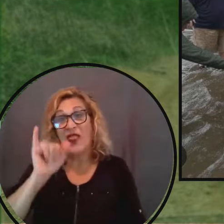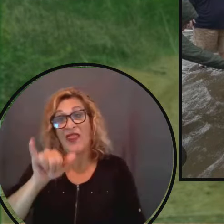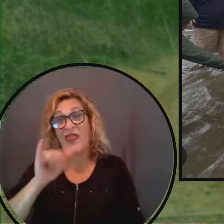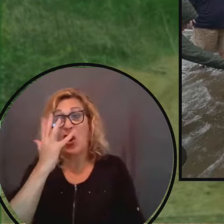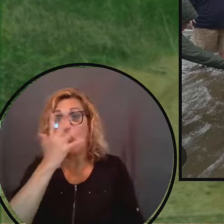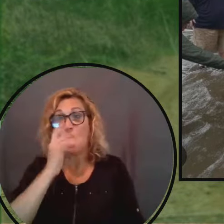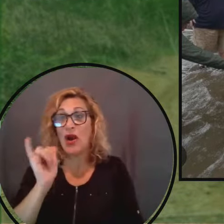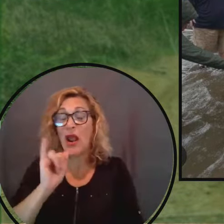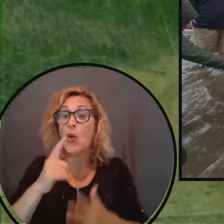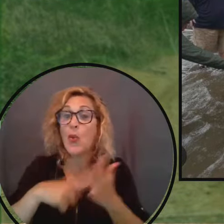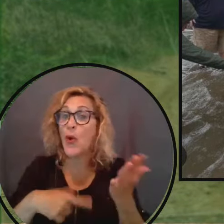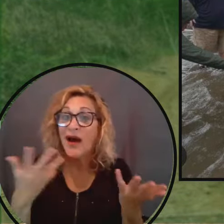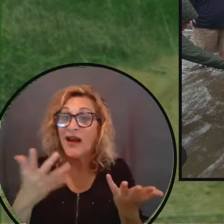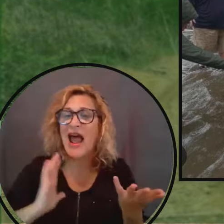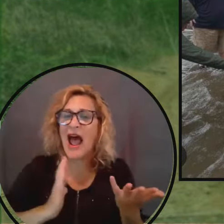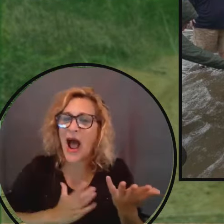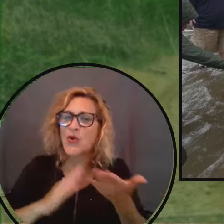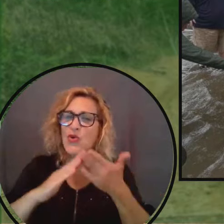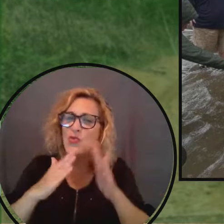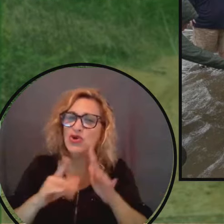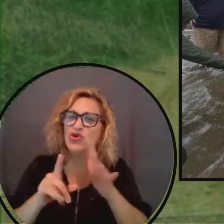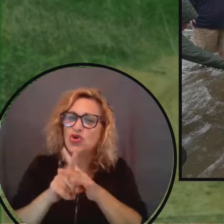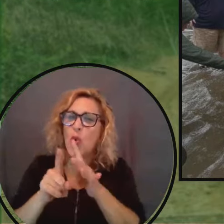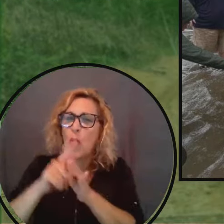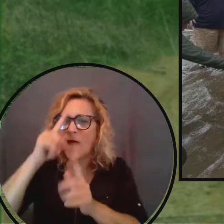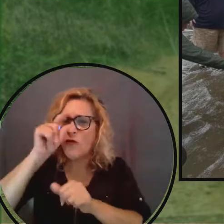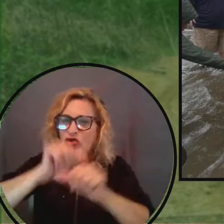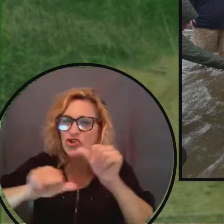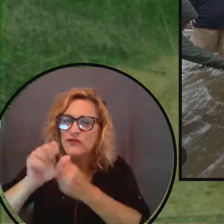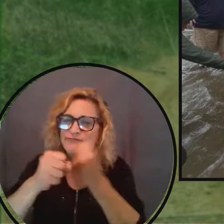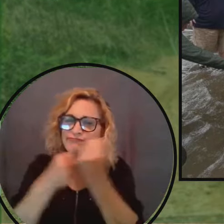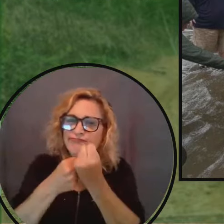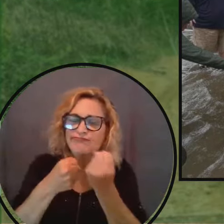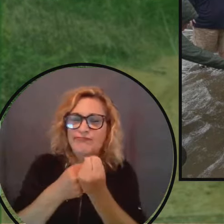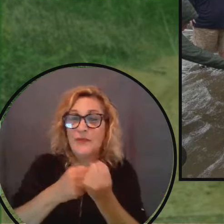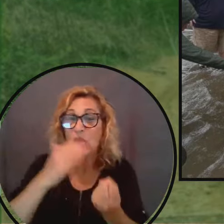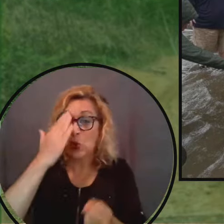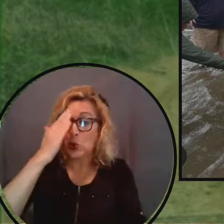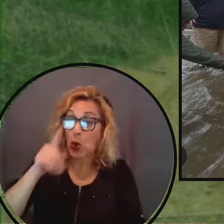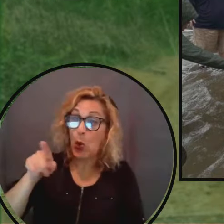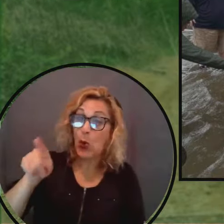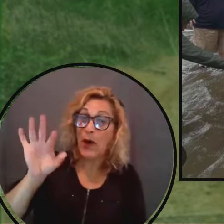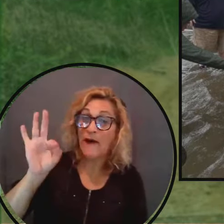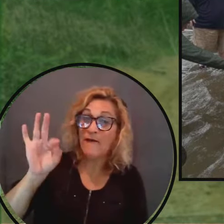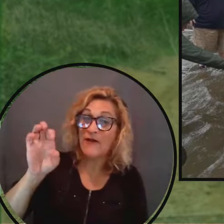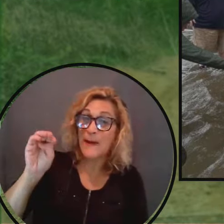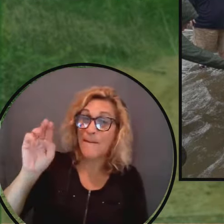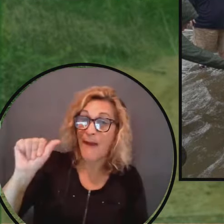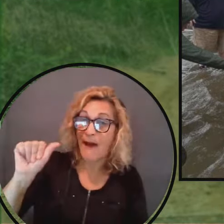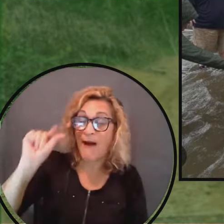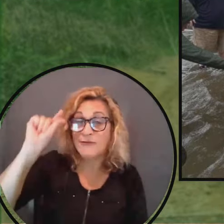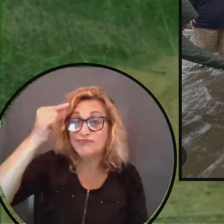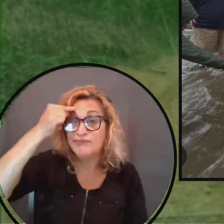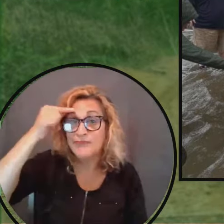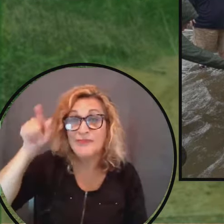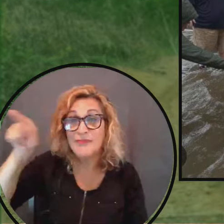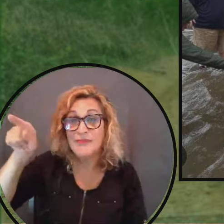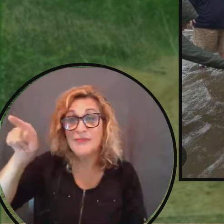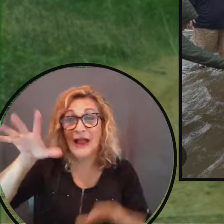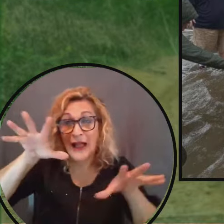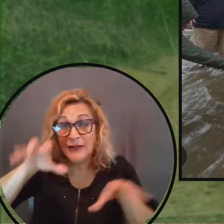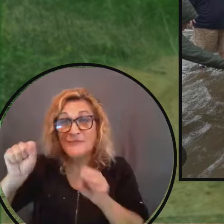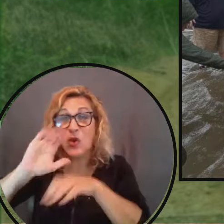save each other's lives, knowing that FEMA isn't going to do it and isn't doing it, knowing that it's on us. It's on us